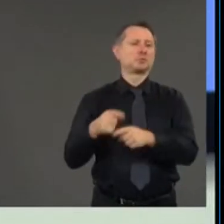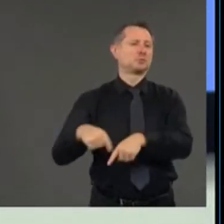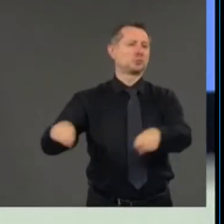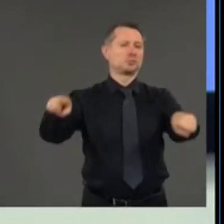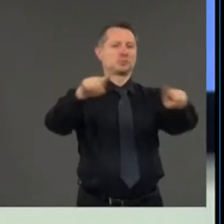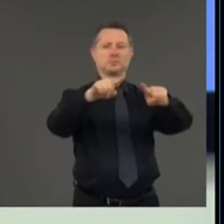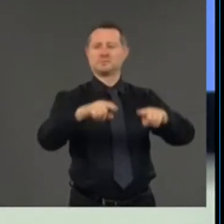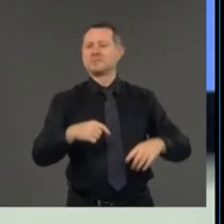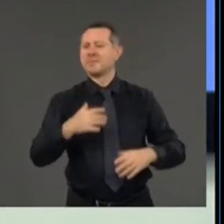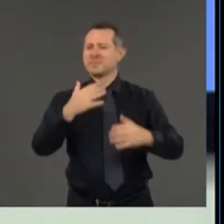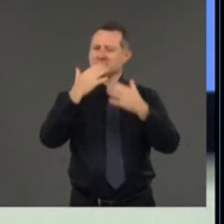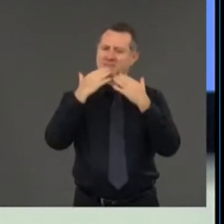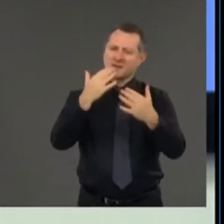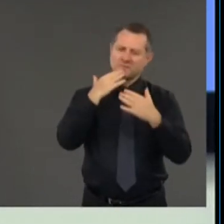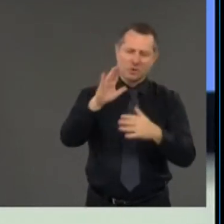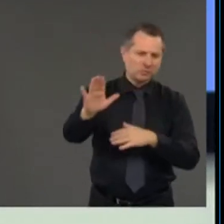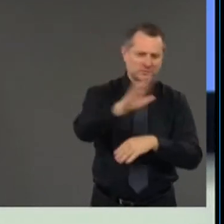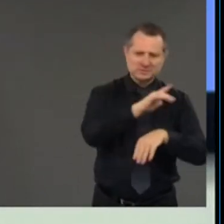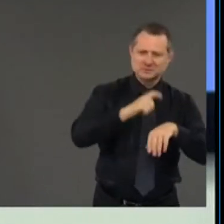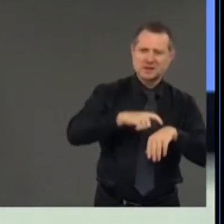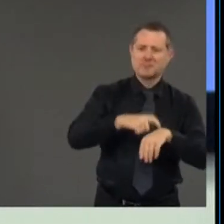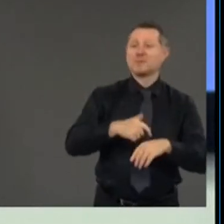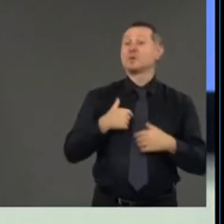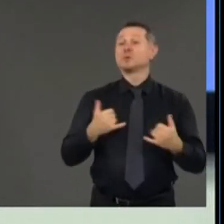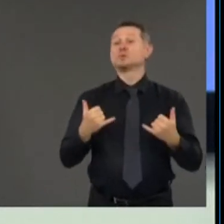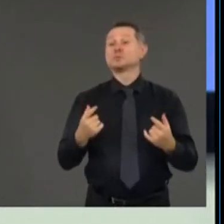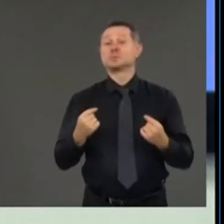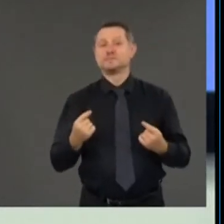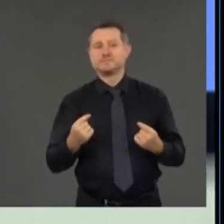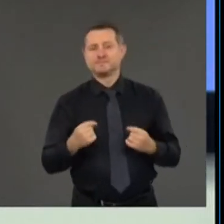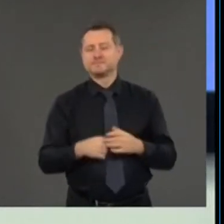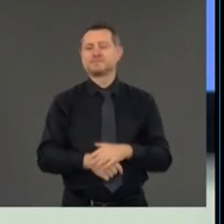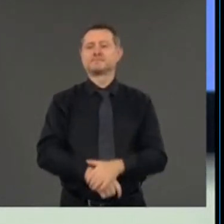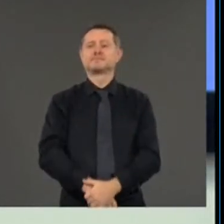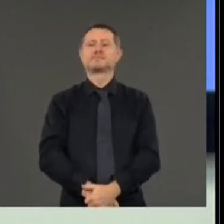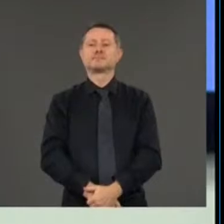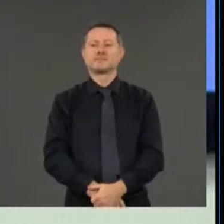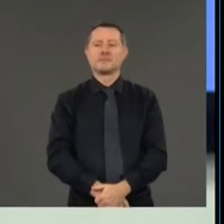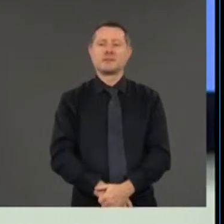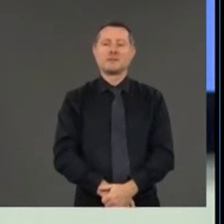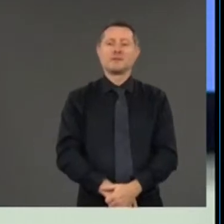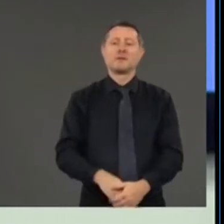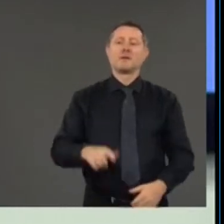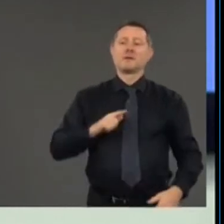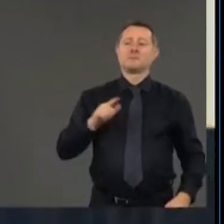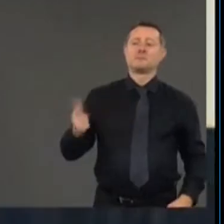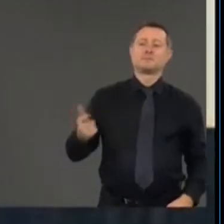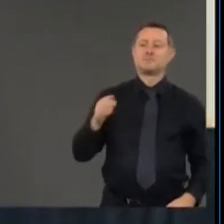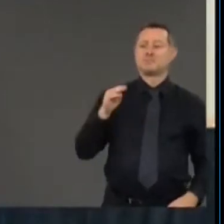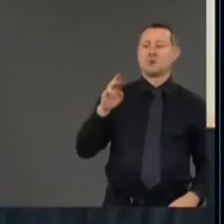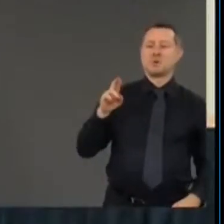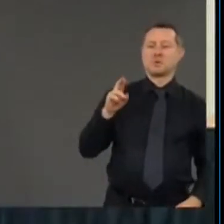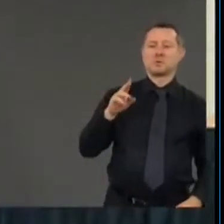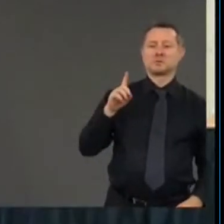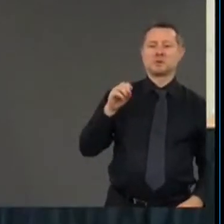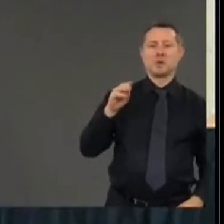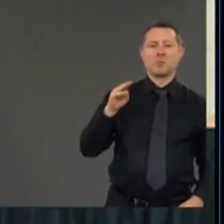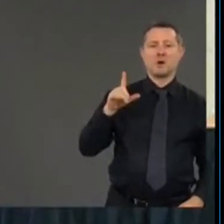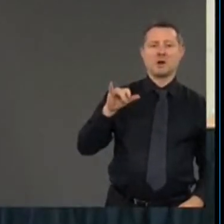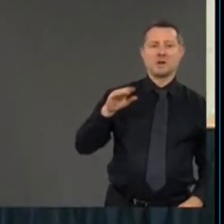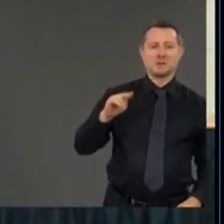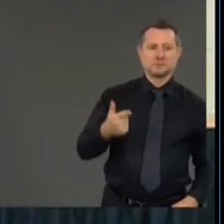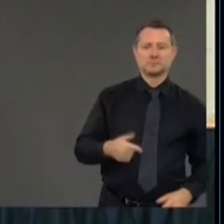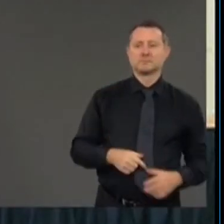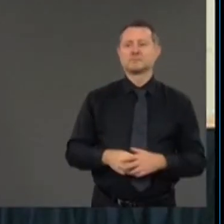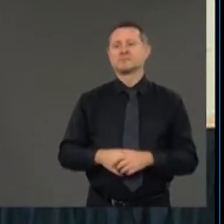And I thank you very much. I'm going to turn the microphone over to Mr. Dowling for some words, and then